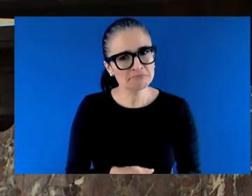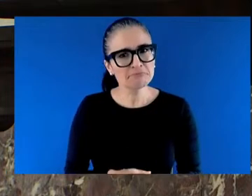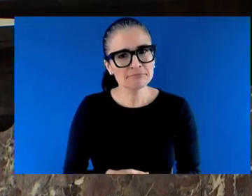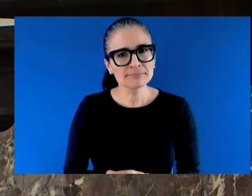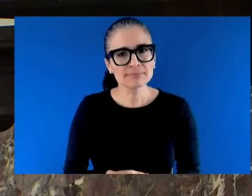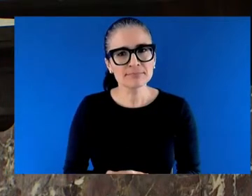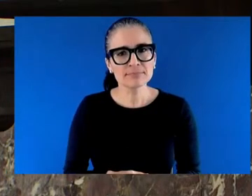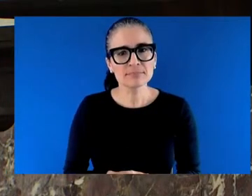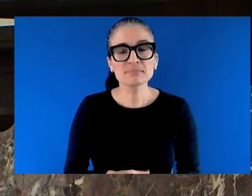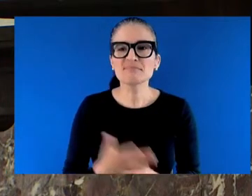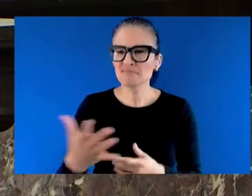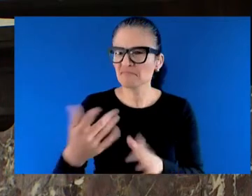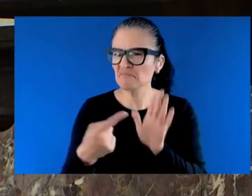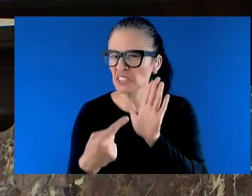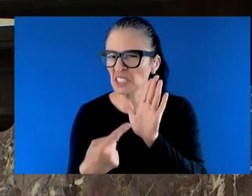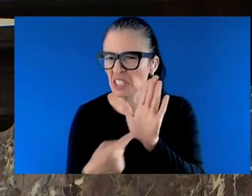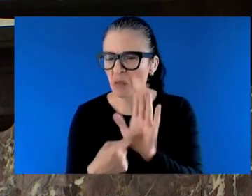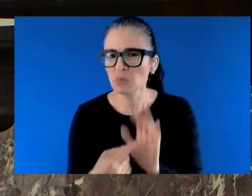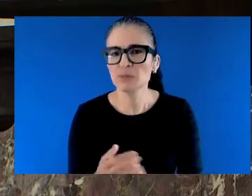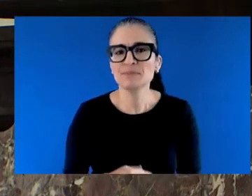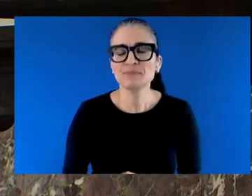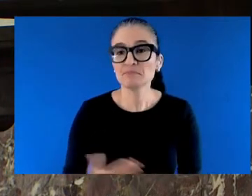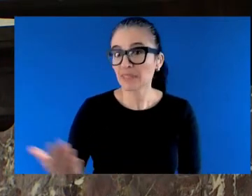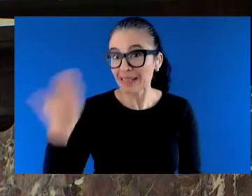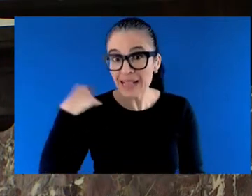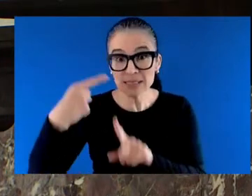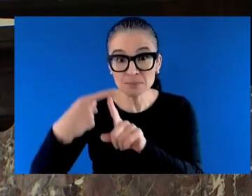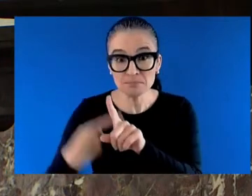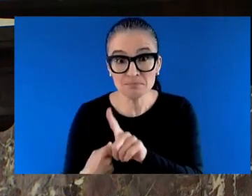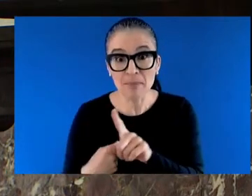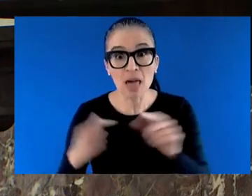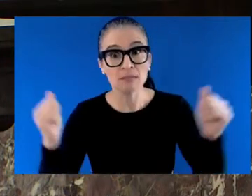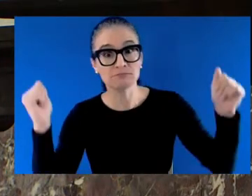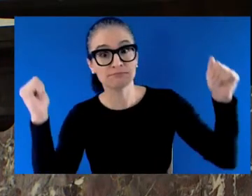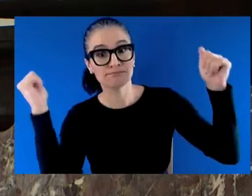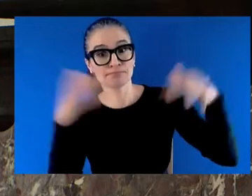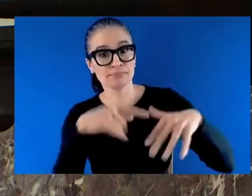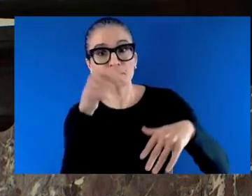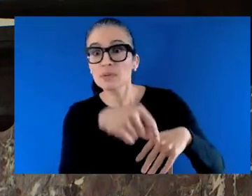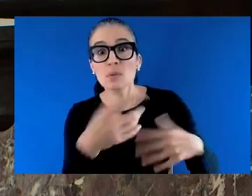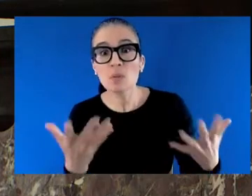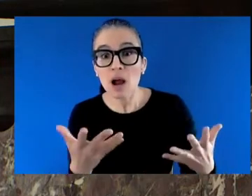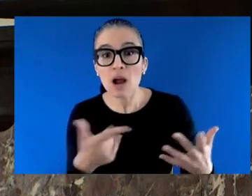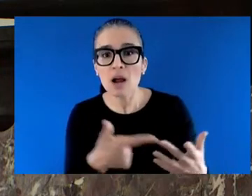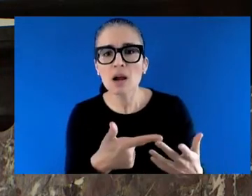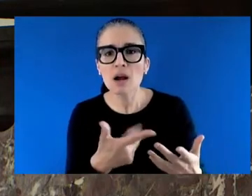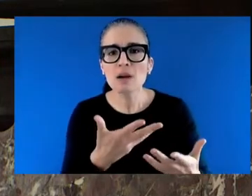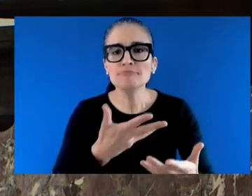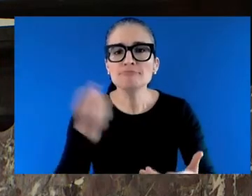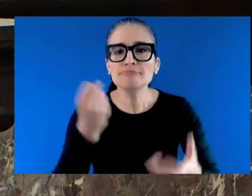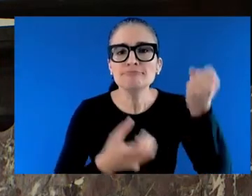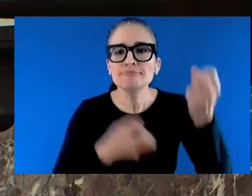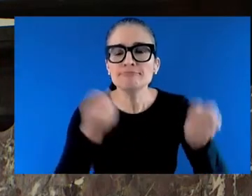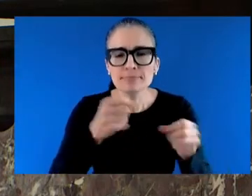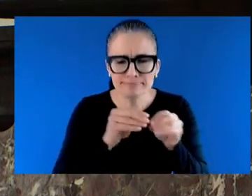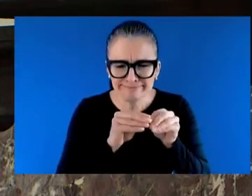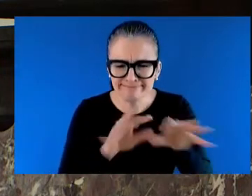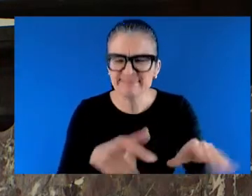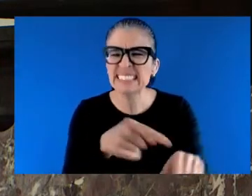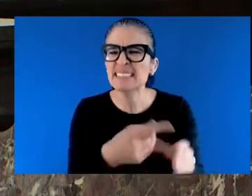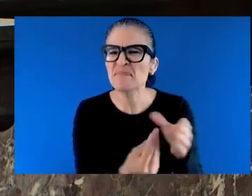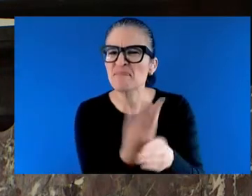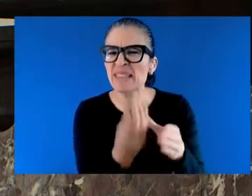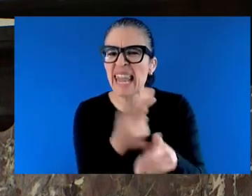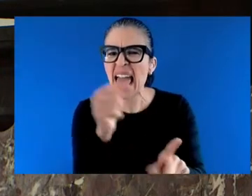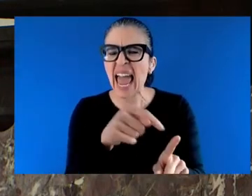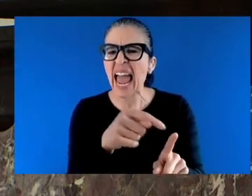Canadians come out in strong numbers to serve causes that beautify, better, and benefit our neighborhoods. In my community hubs, the